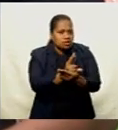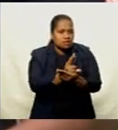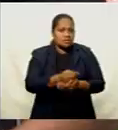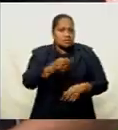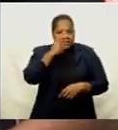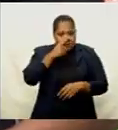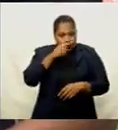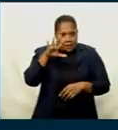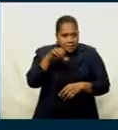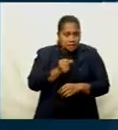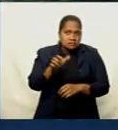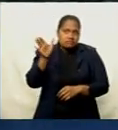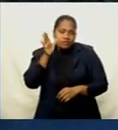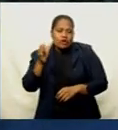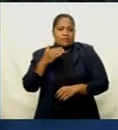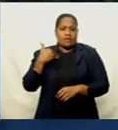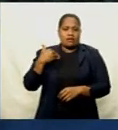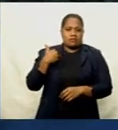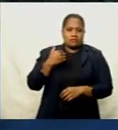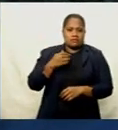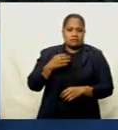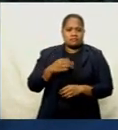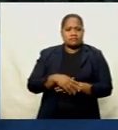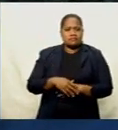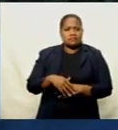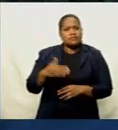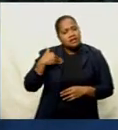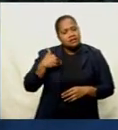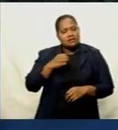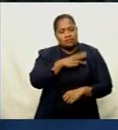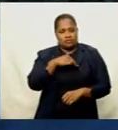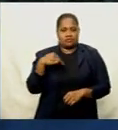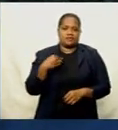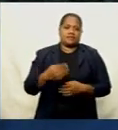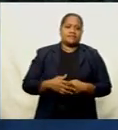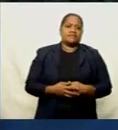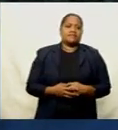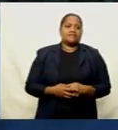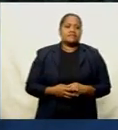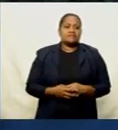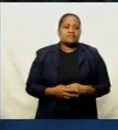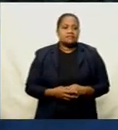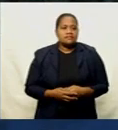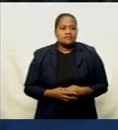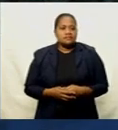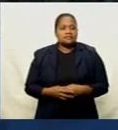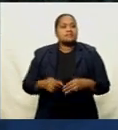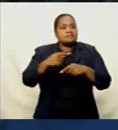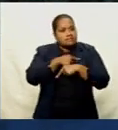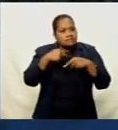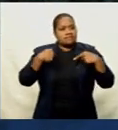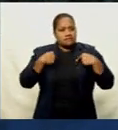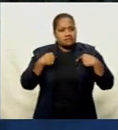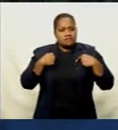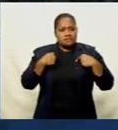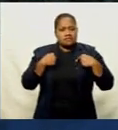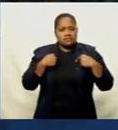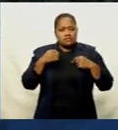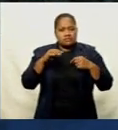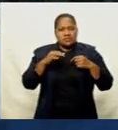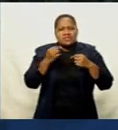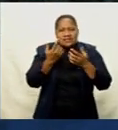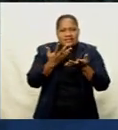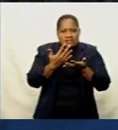the health ministry. We always work by the proof of what we can share.